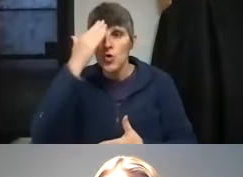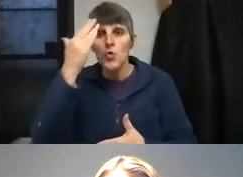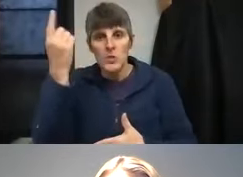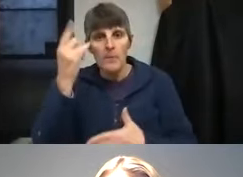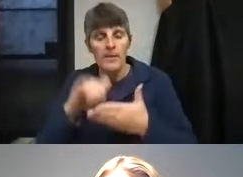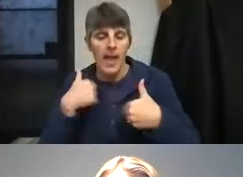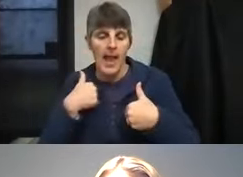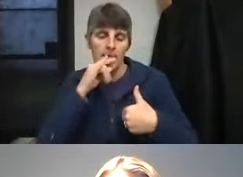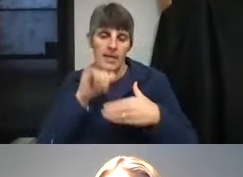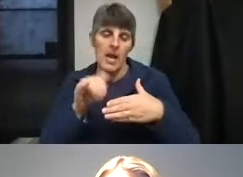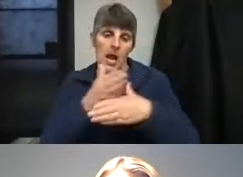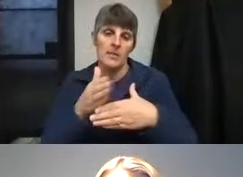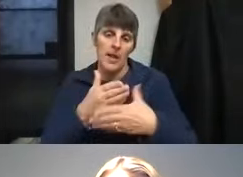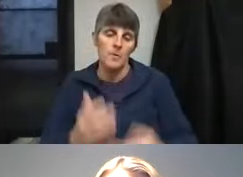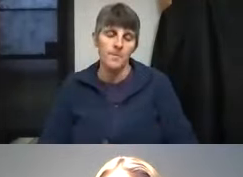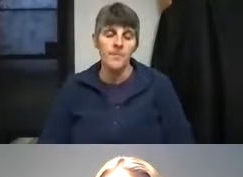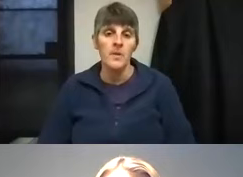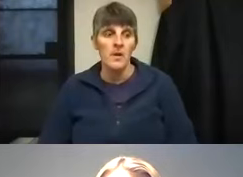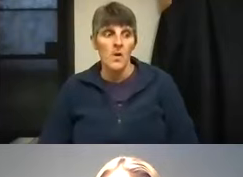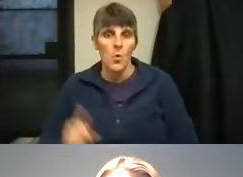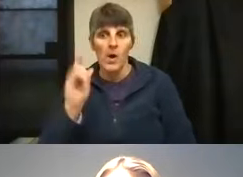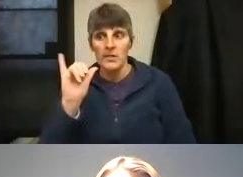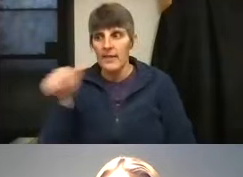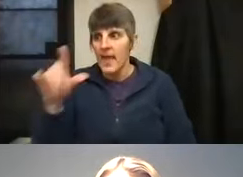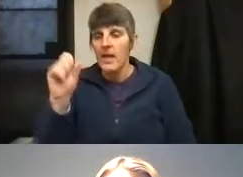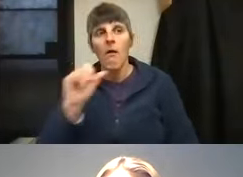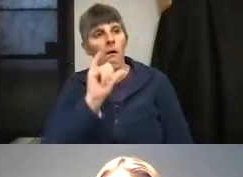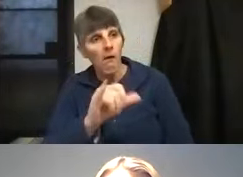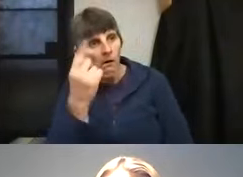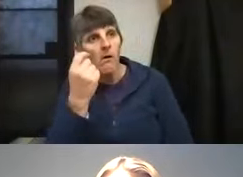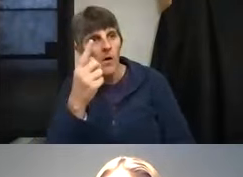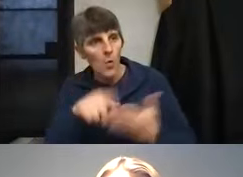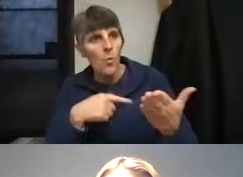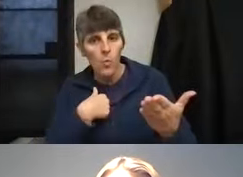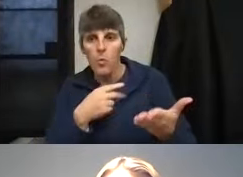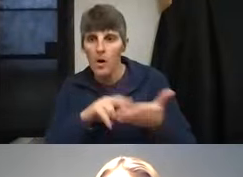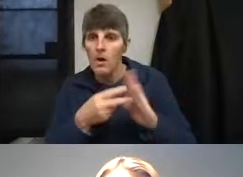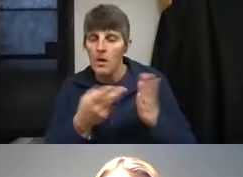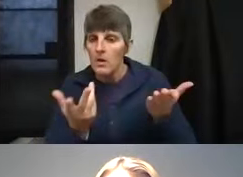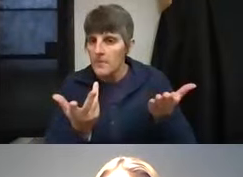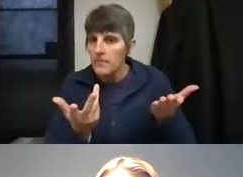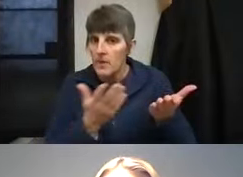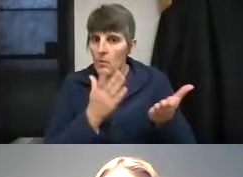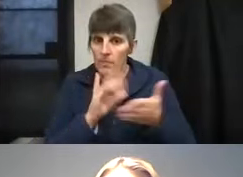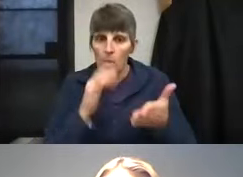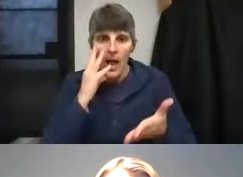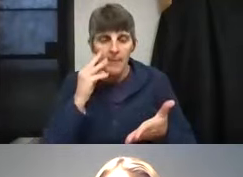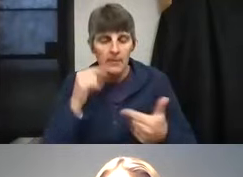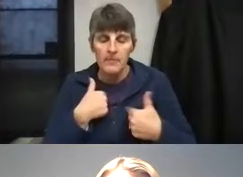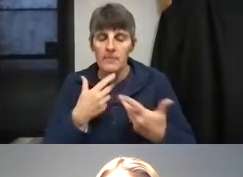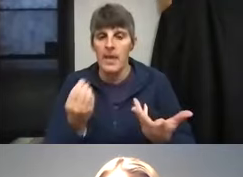had a kid on the spectrum, where it's like they could kind of understand with what it is that you're going through, and